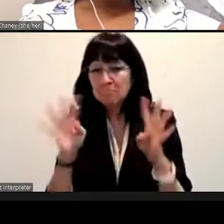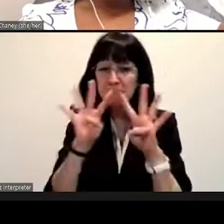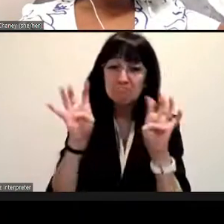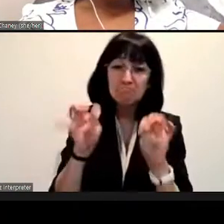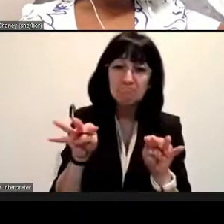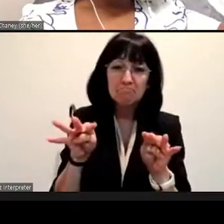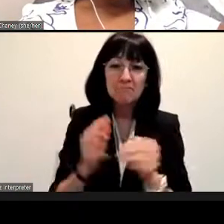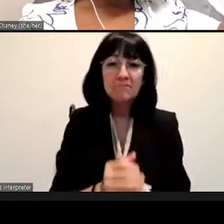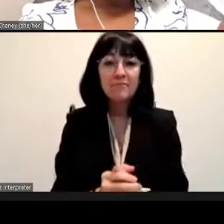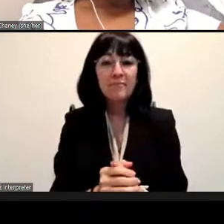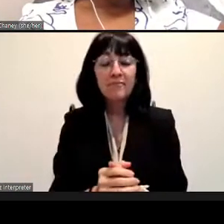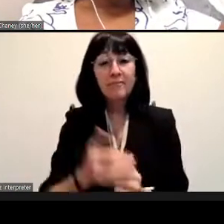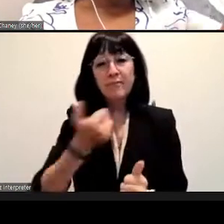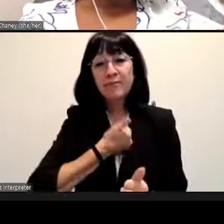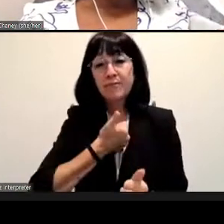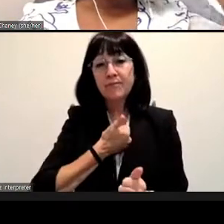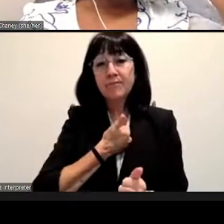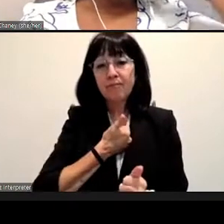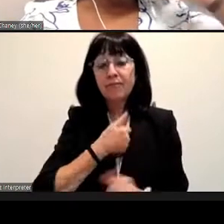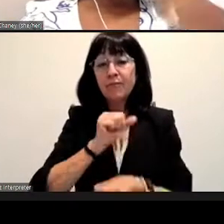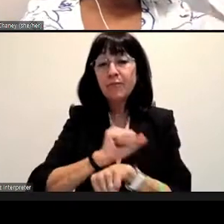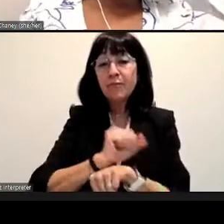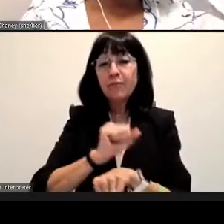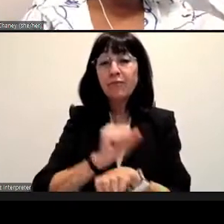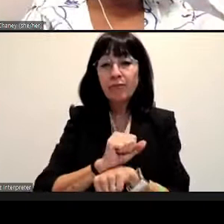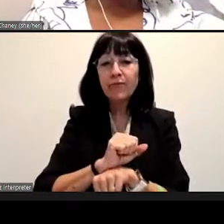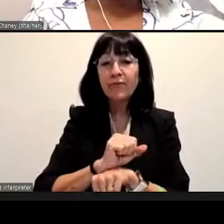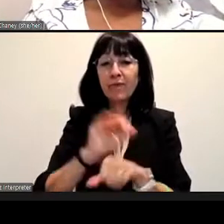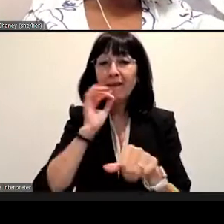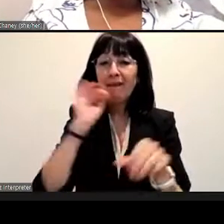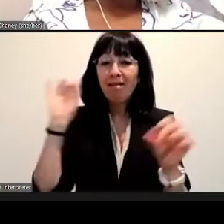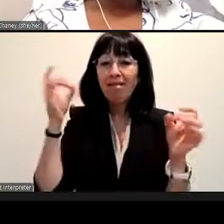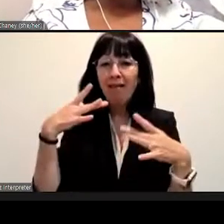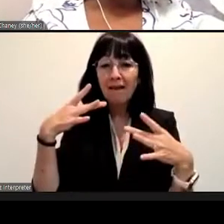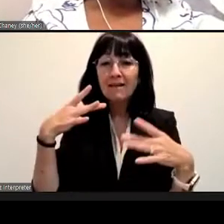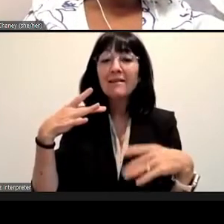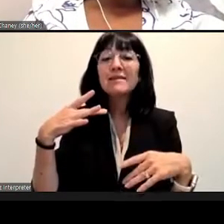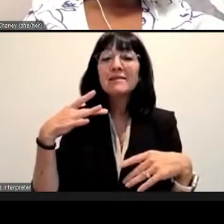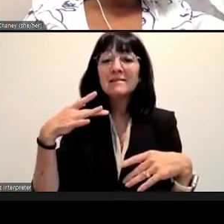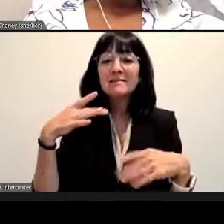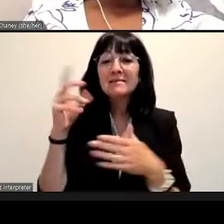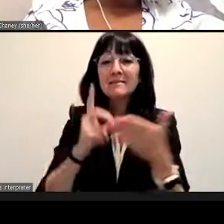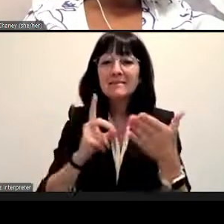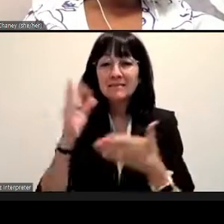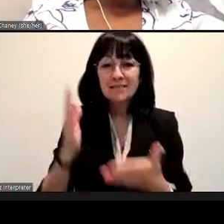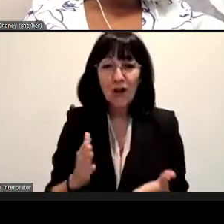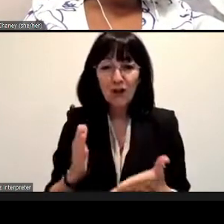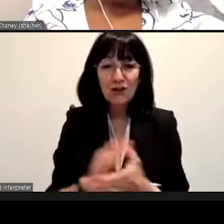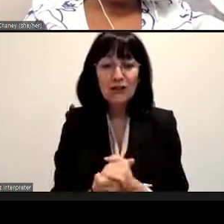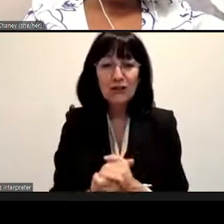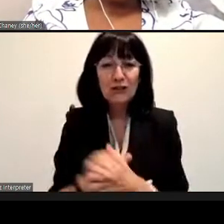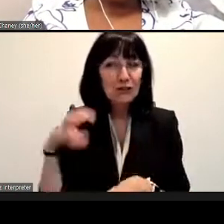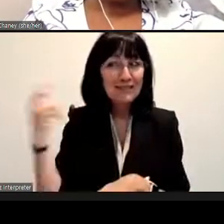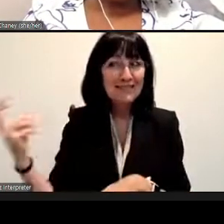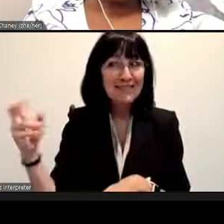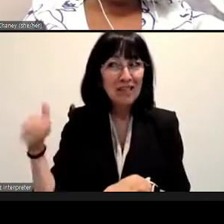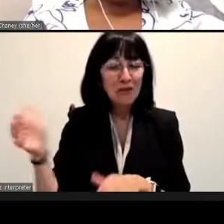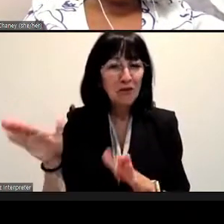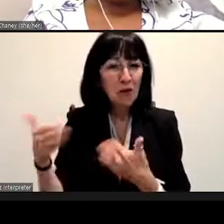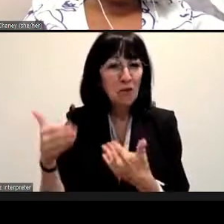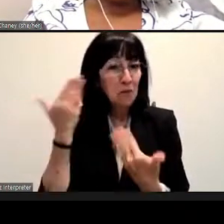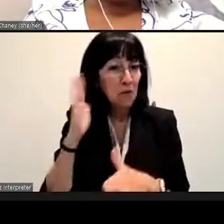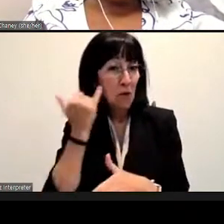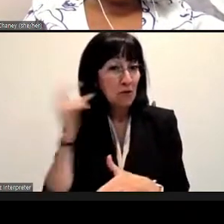I'm a lighting designer. How am I doing? I'm feeling... She's singing in the other room. I don't know if you all can hear it, but I